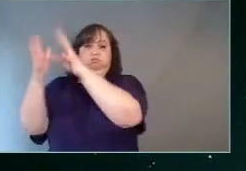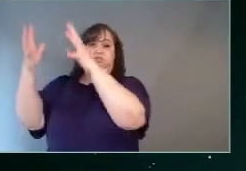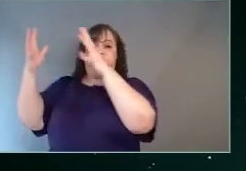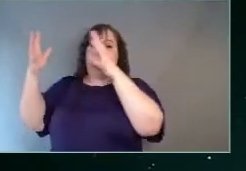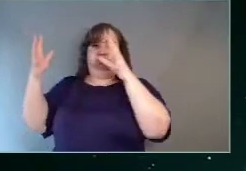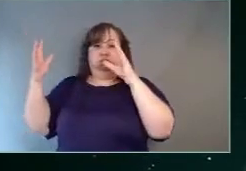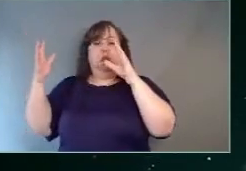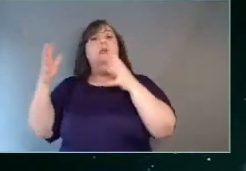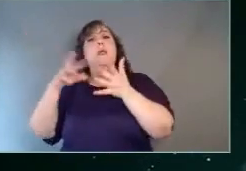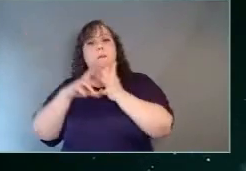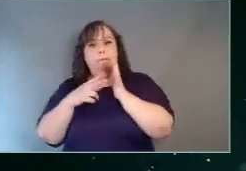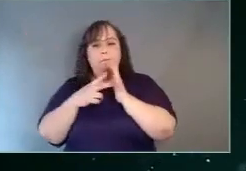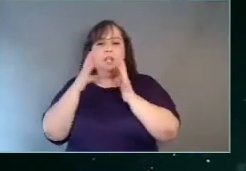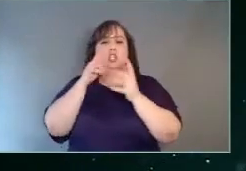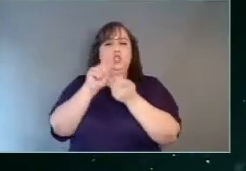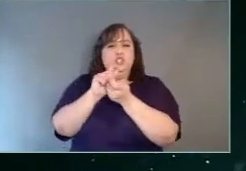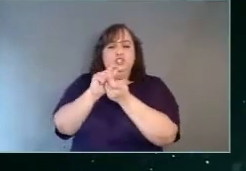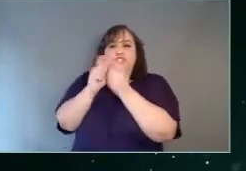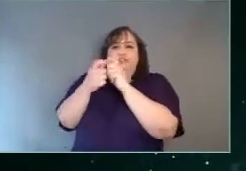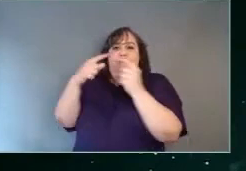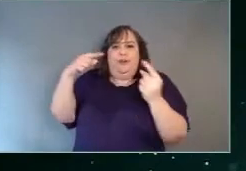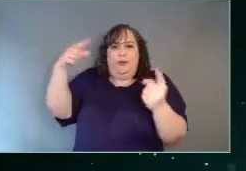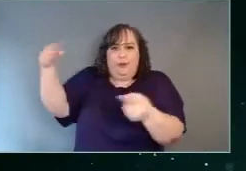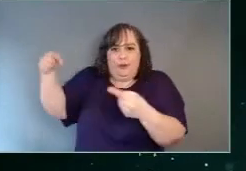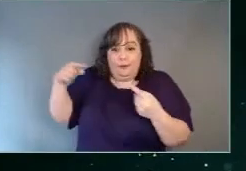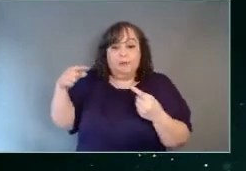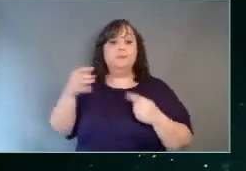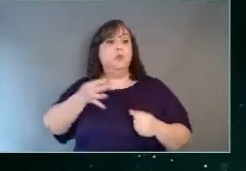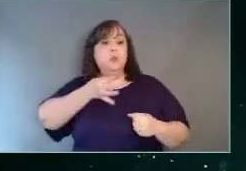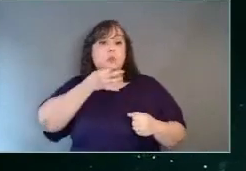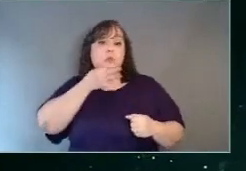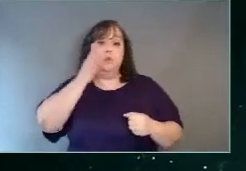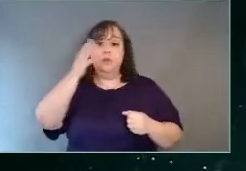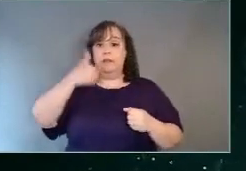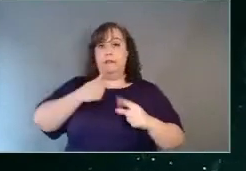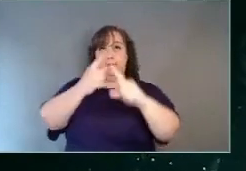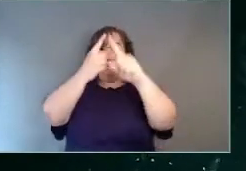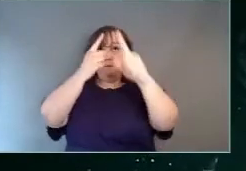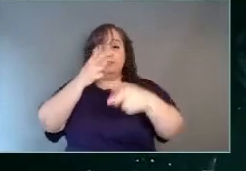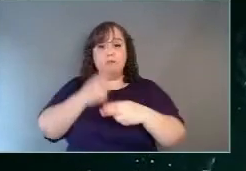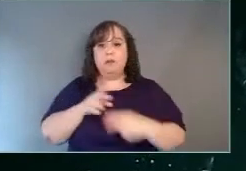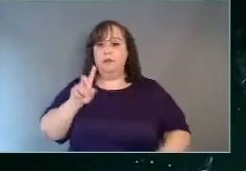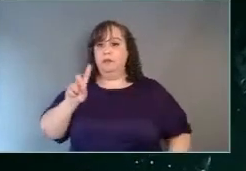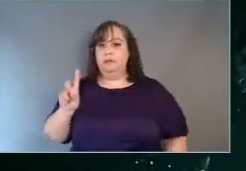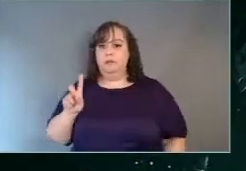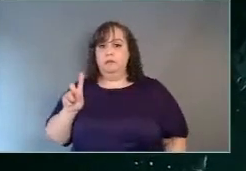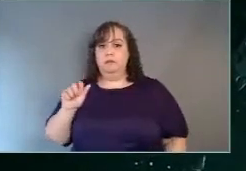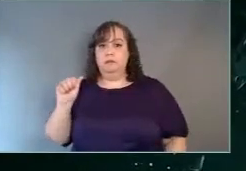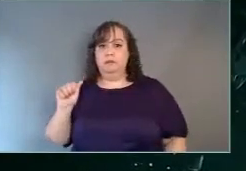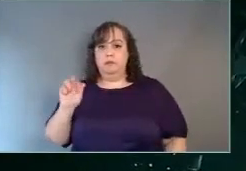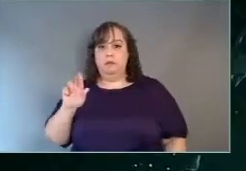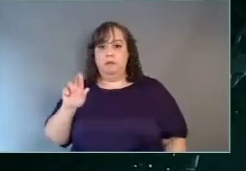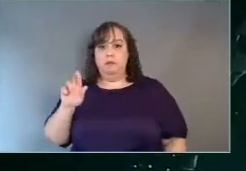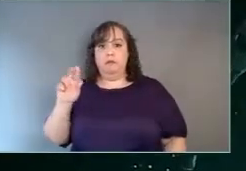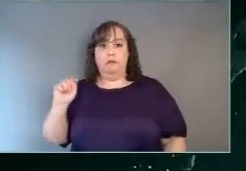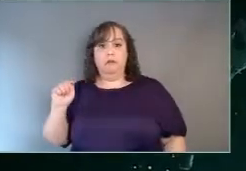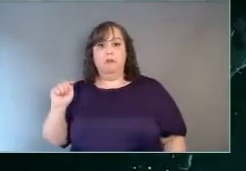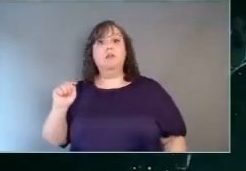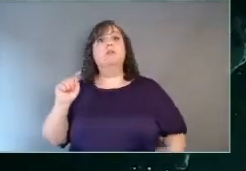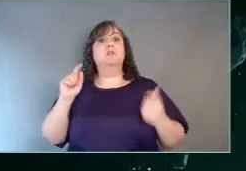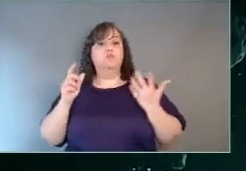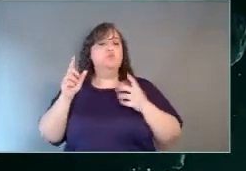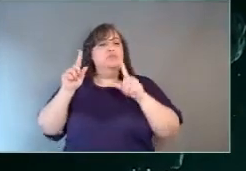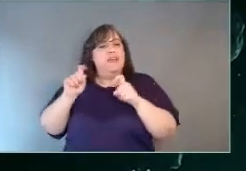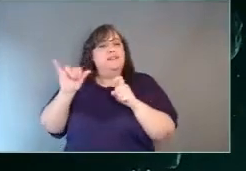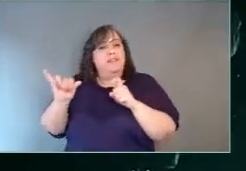NASA will soon launch a mission called DART to test that particular technology. By developing this technology now, we'll be ready